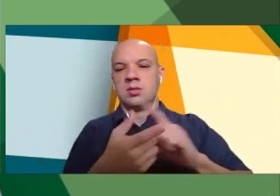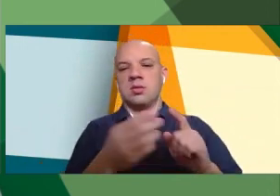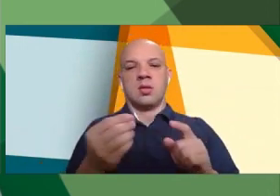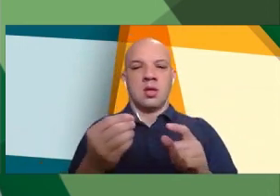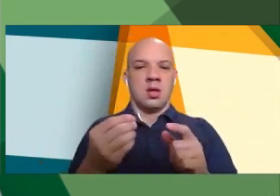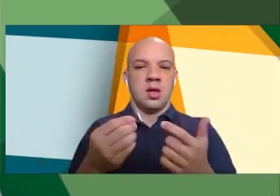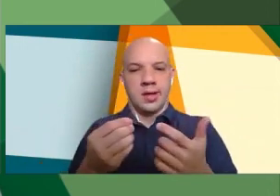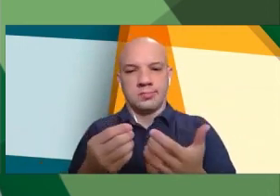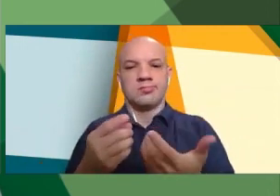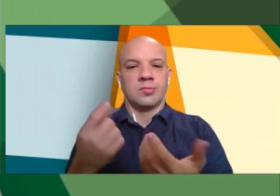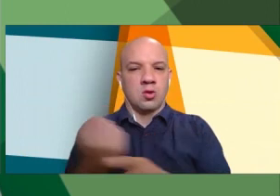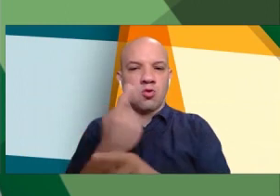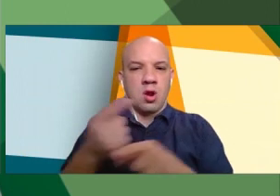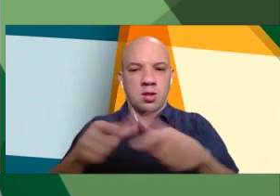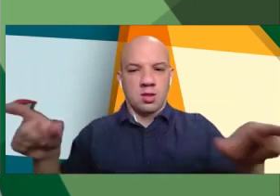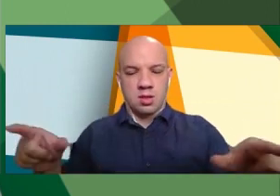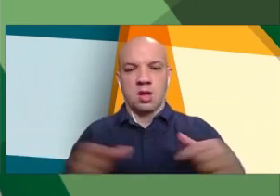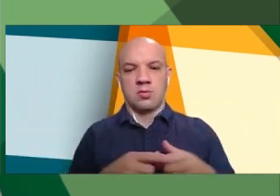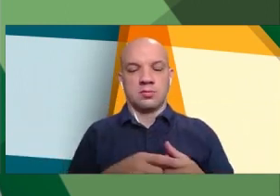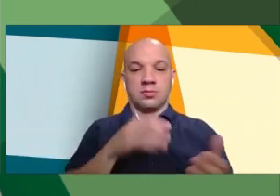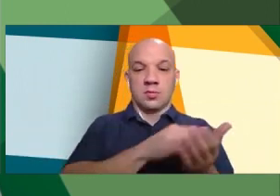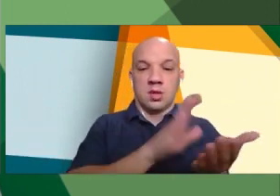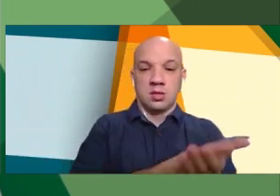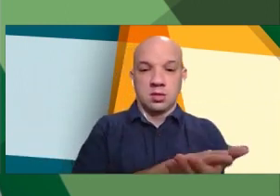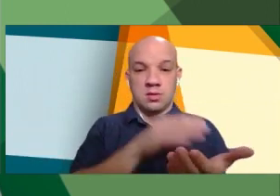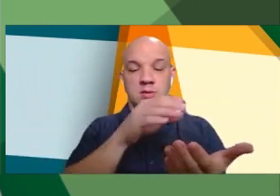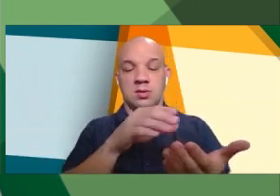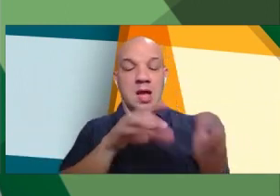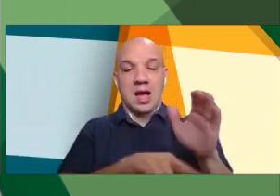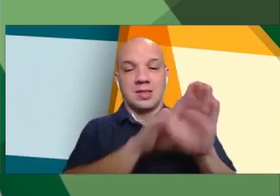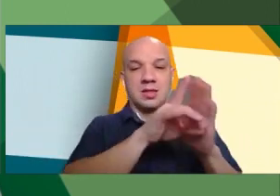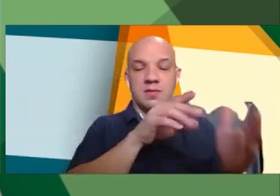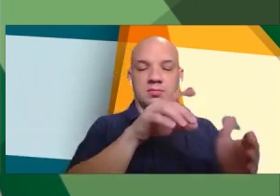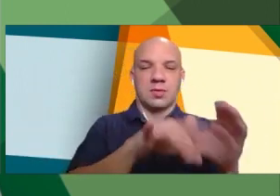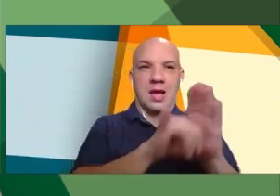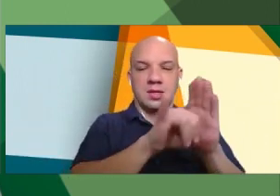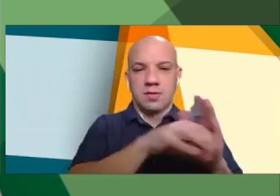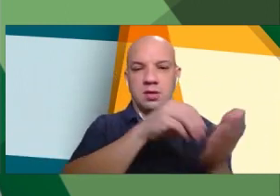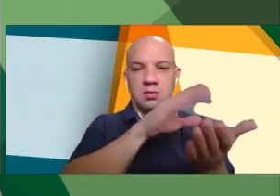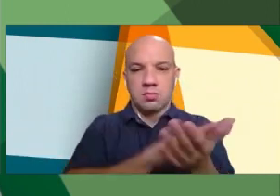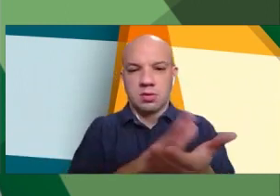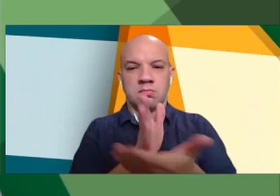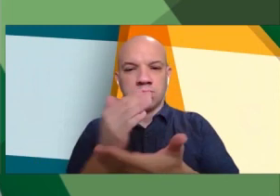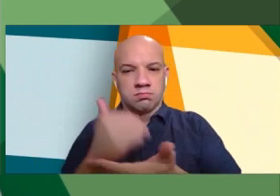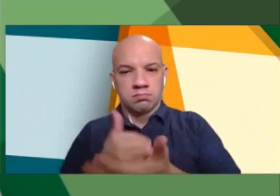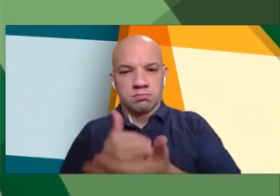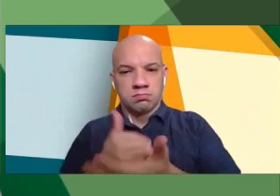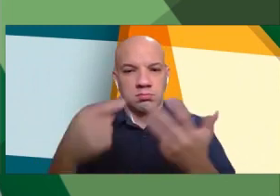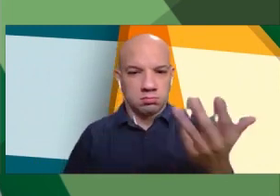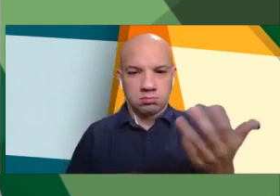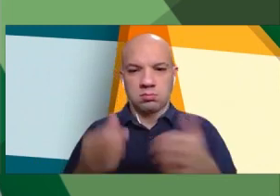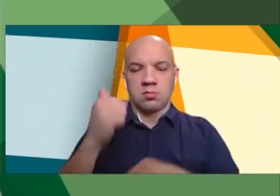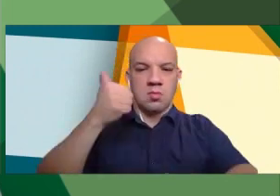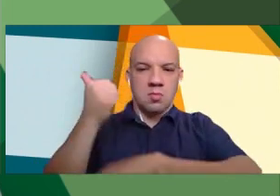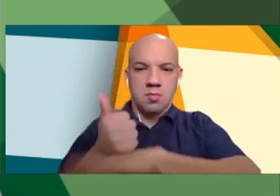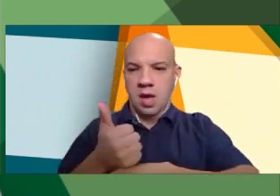vital documents and budget resources for the translation of such documents based on the assessment of